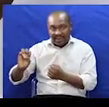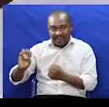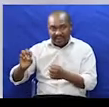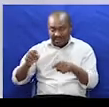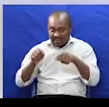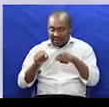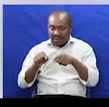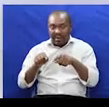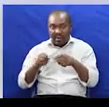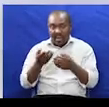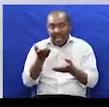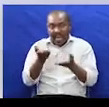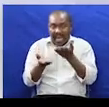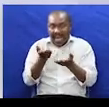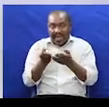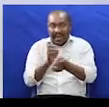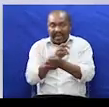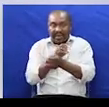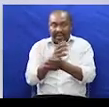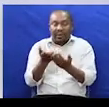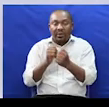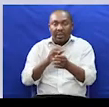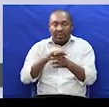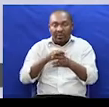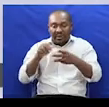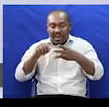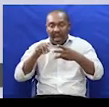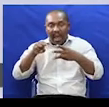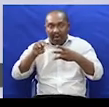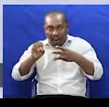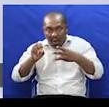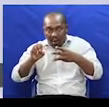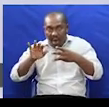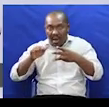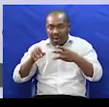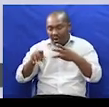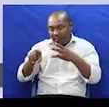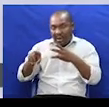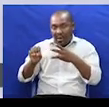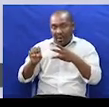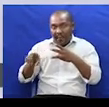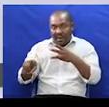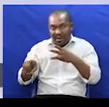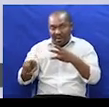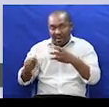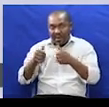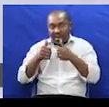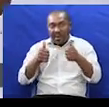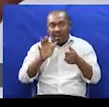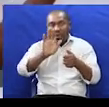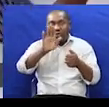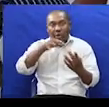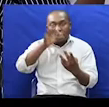here, any indicator, you can use either methyl orange or you can use phenolphthalein, depending with your choice.